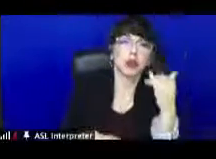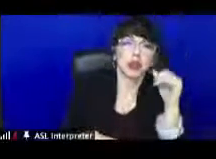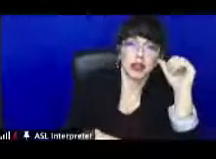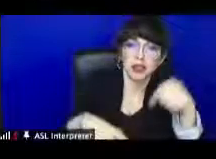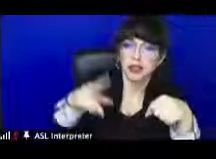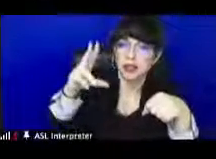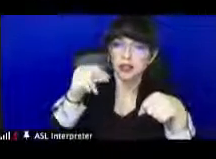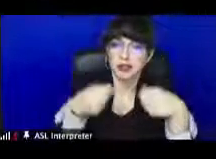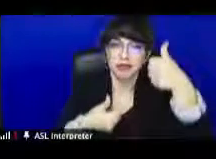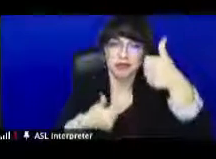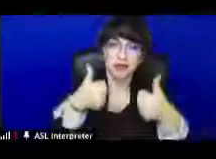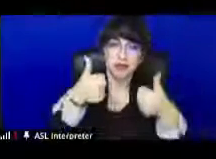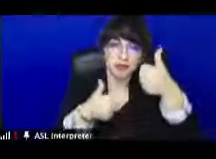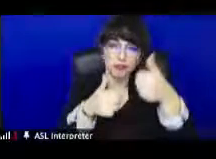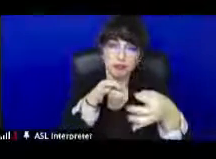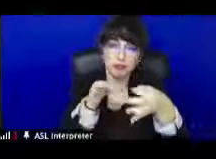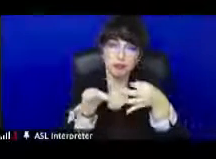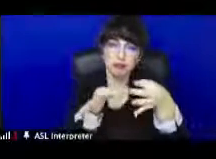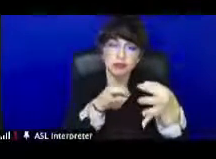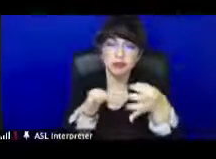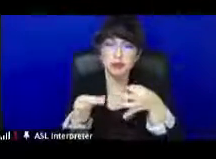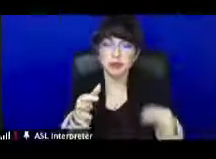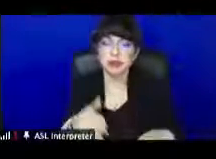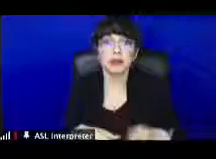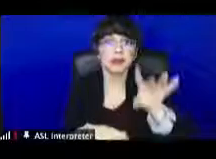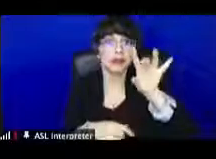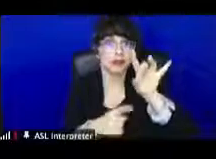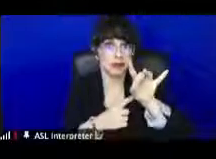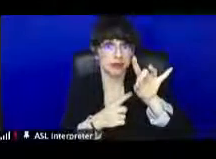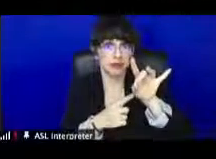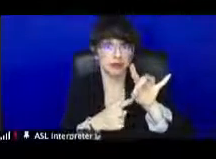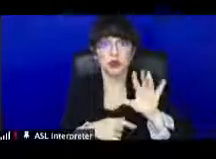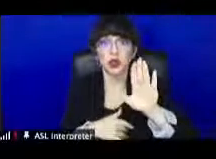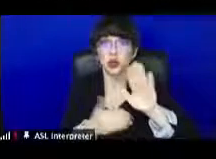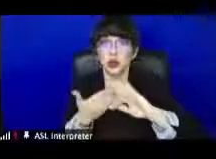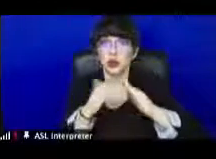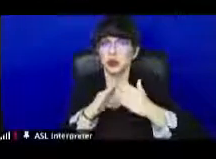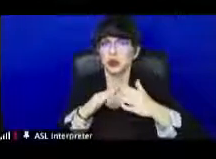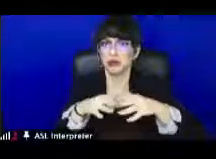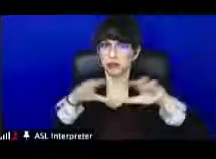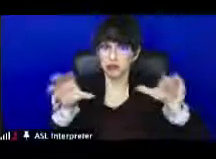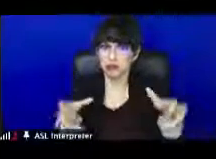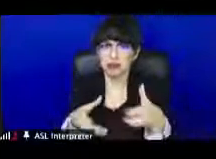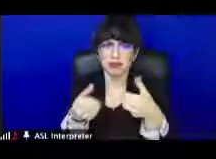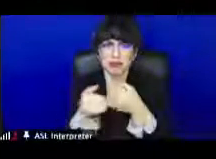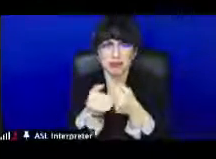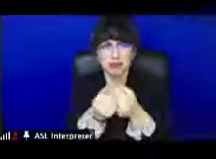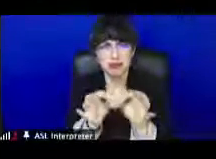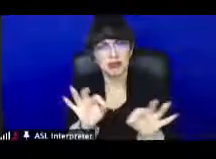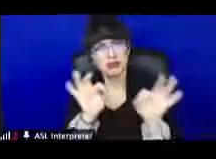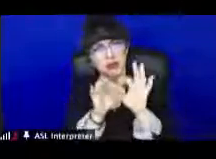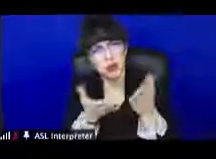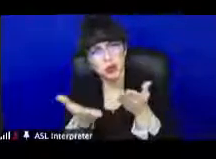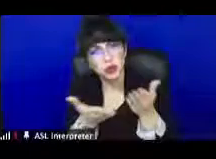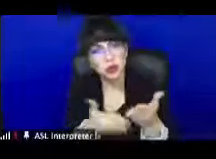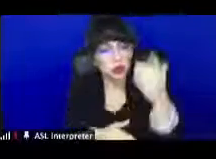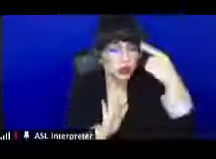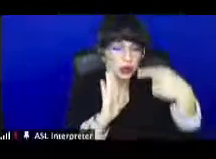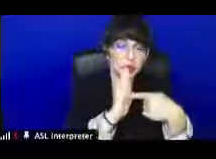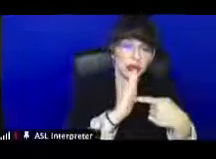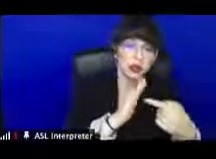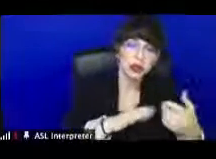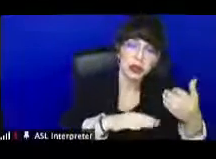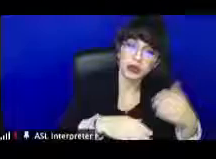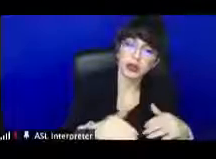then lastly, number 8, has your community come together to advocate for important services, better schools, roads, or